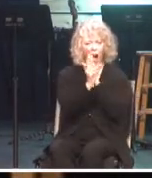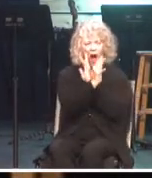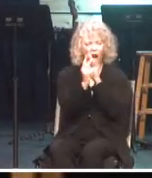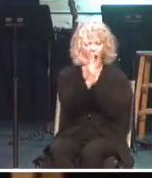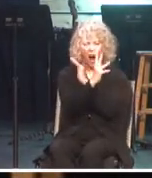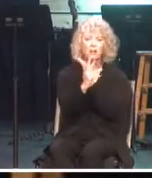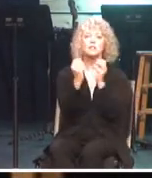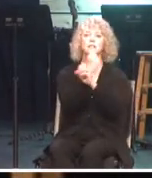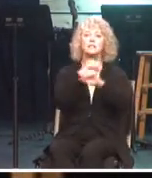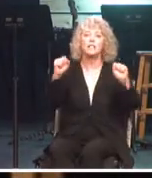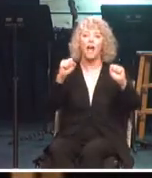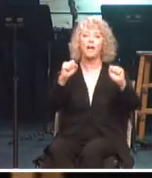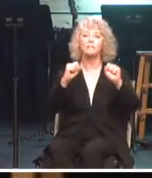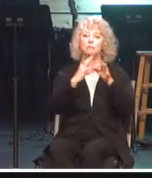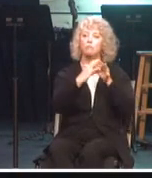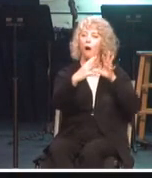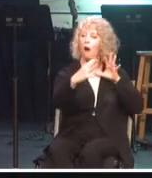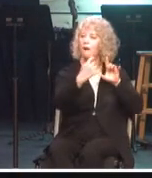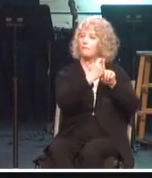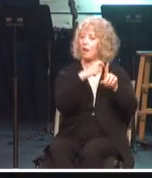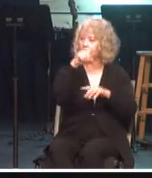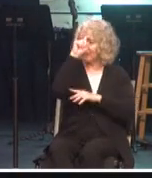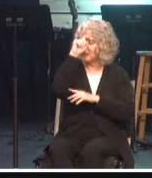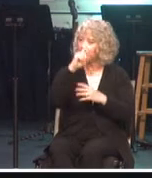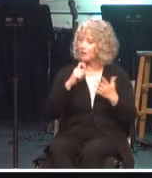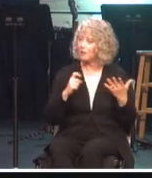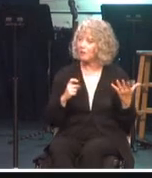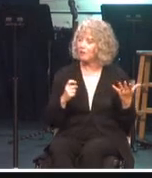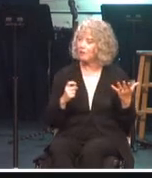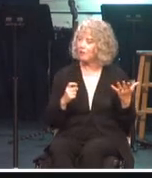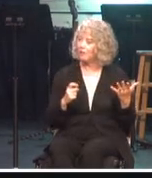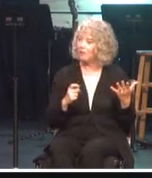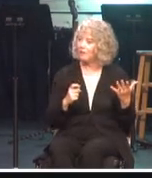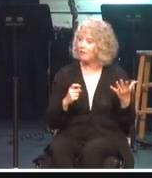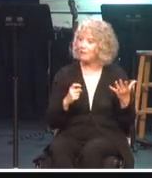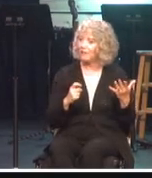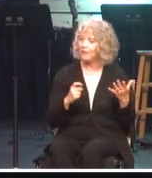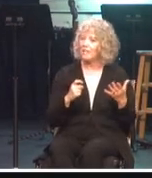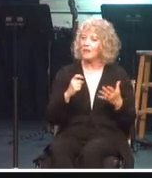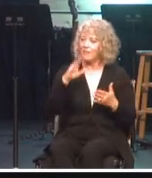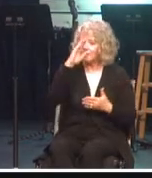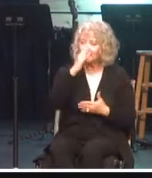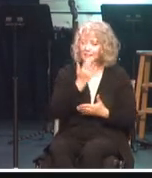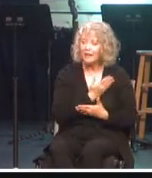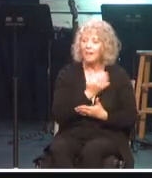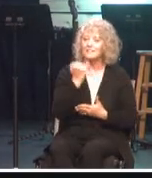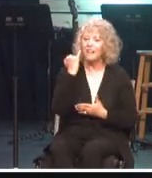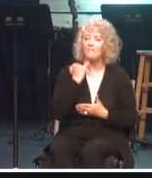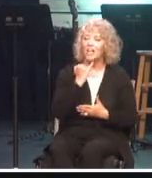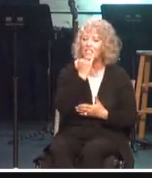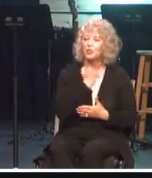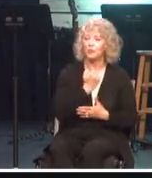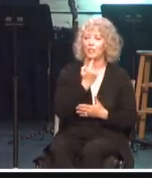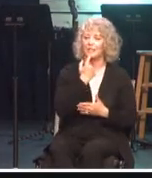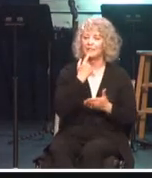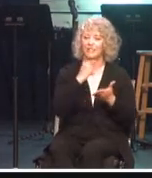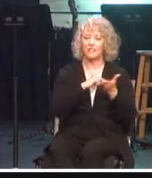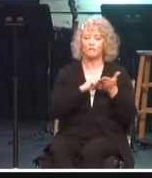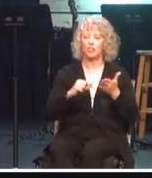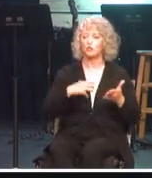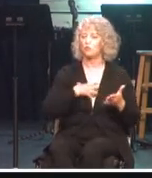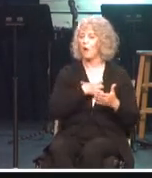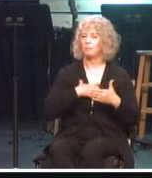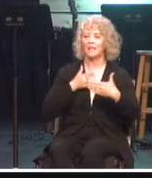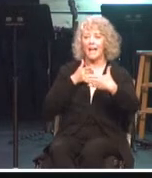And what do we read? The whole congregation of the sons of Israel grumbled, same word, grumbled against